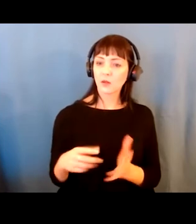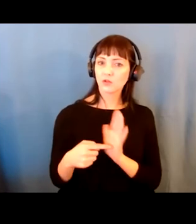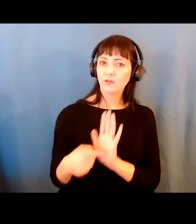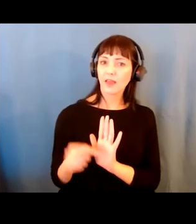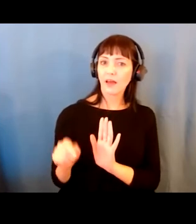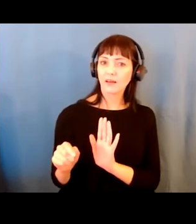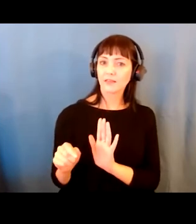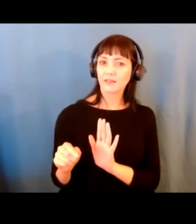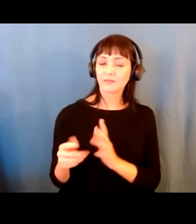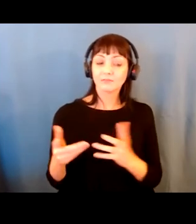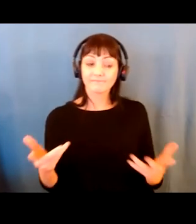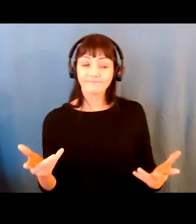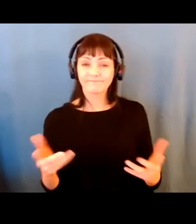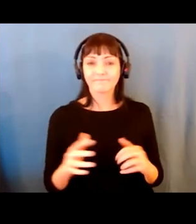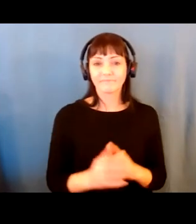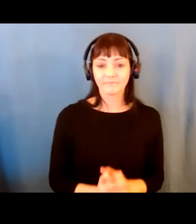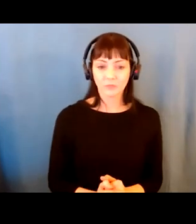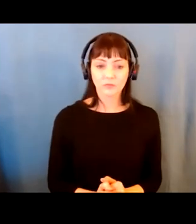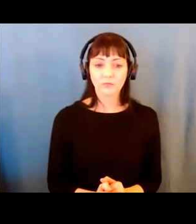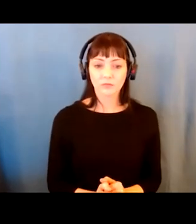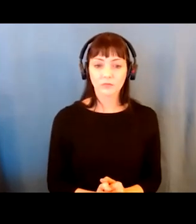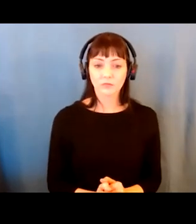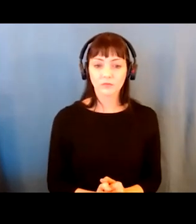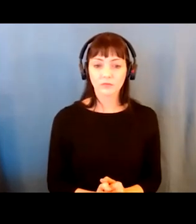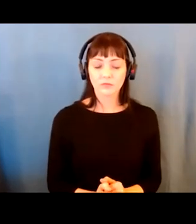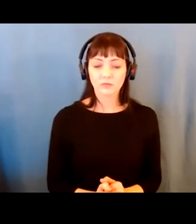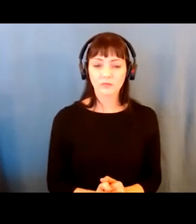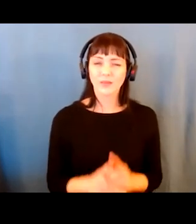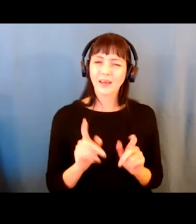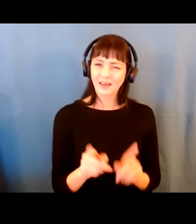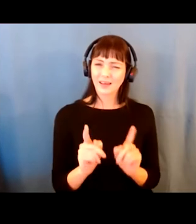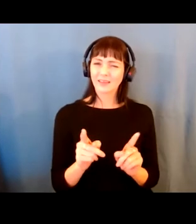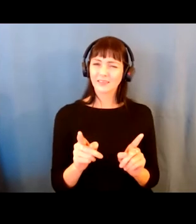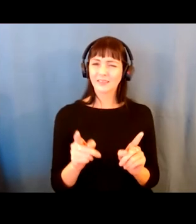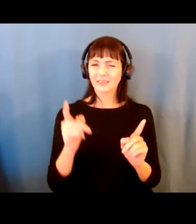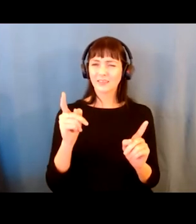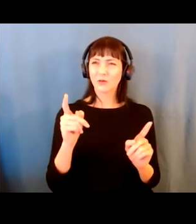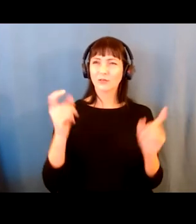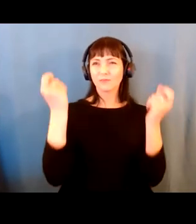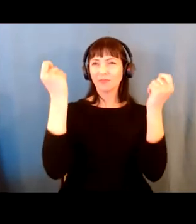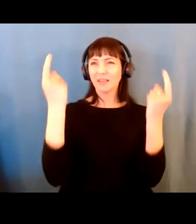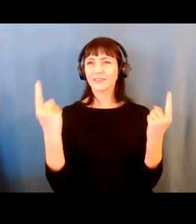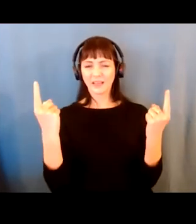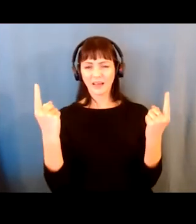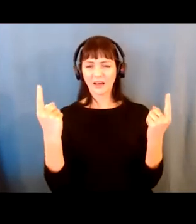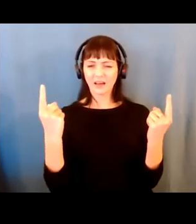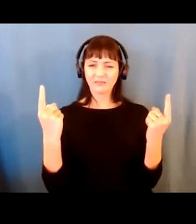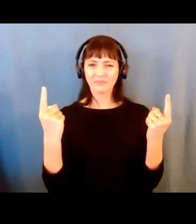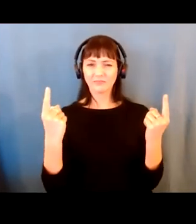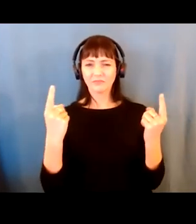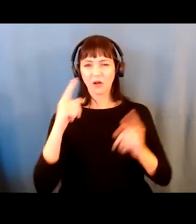or it's the complete opposite. So it's the it's the continuation of the sort of white European canon,